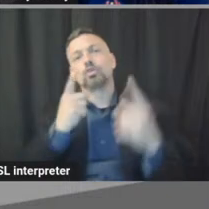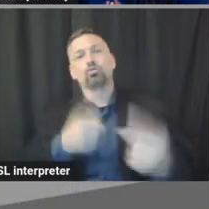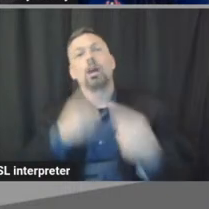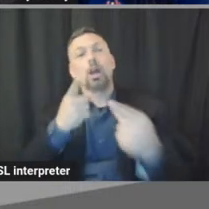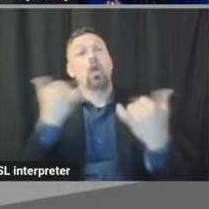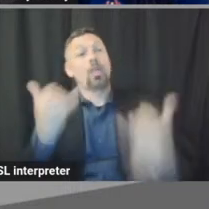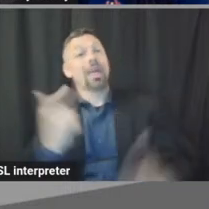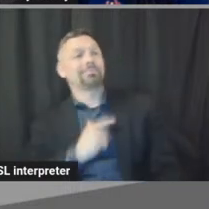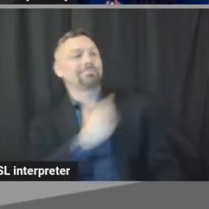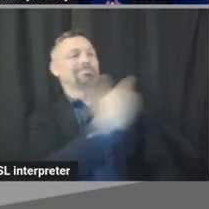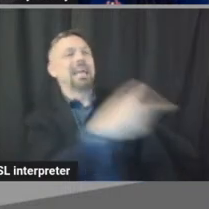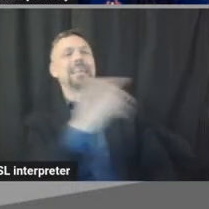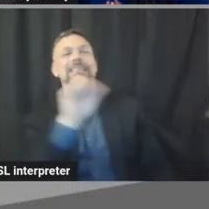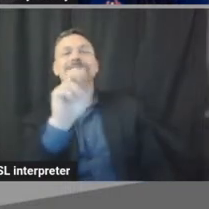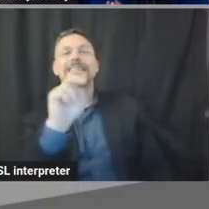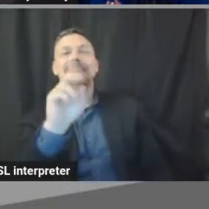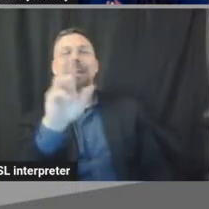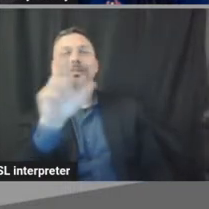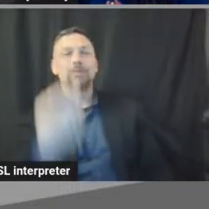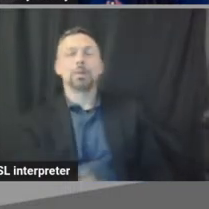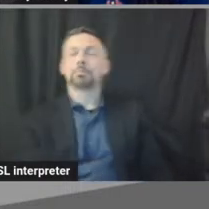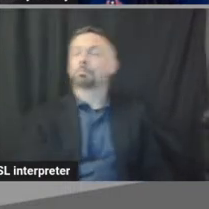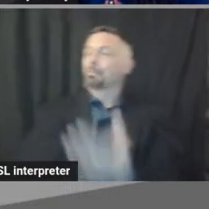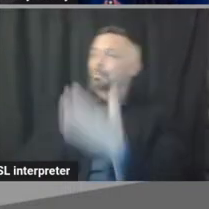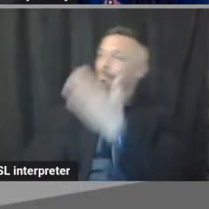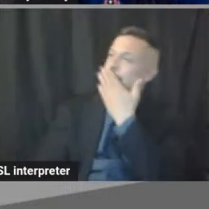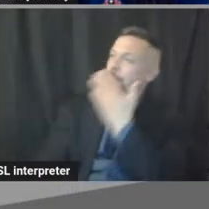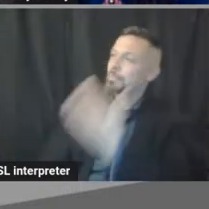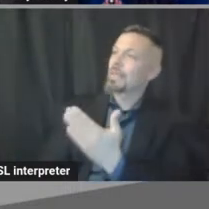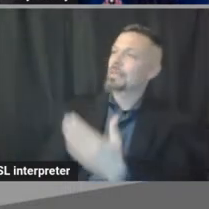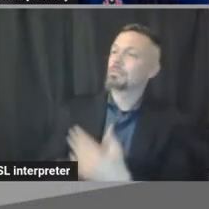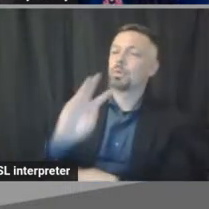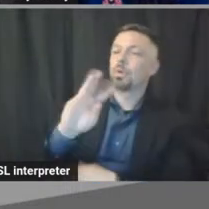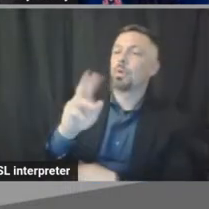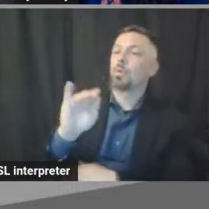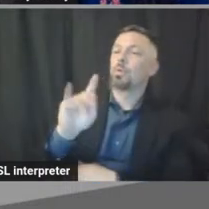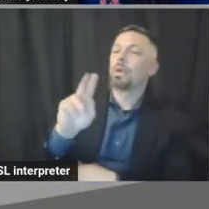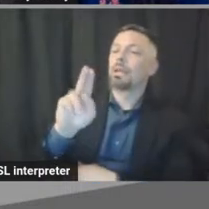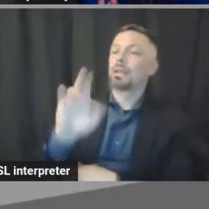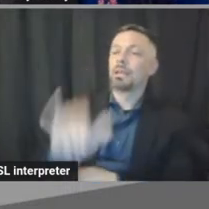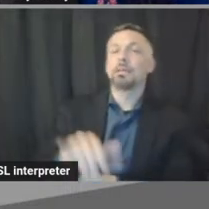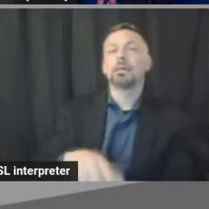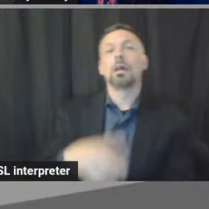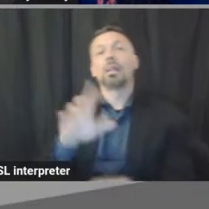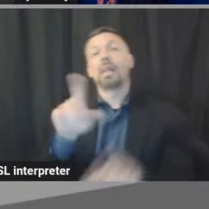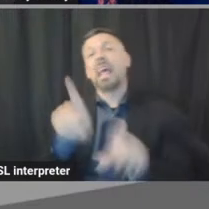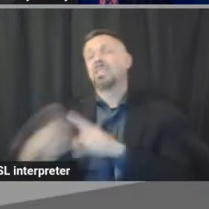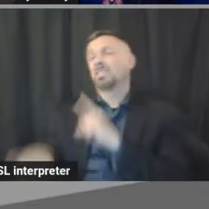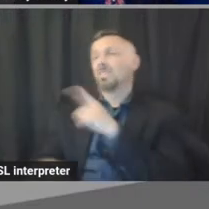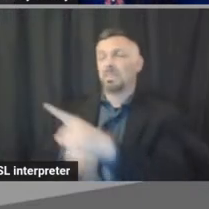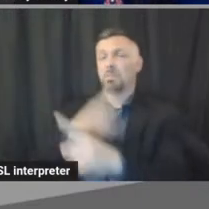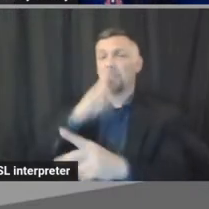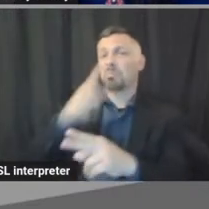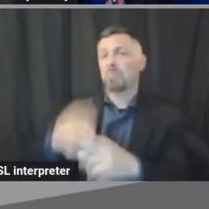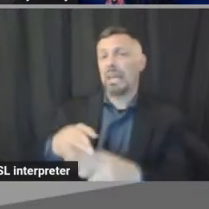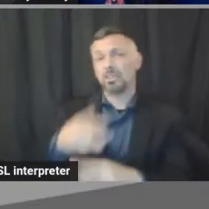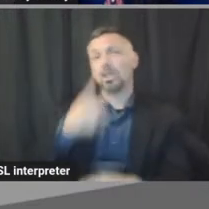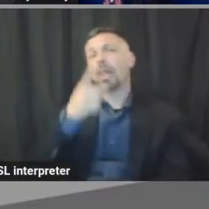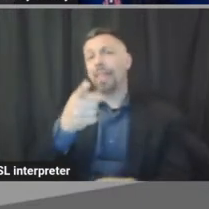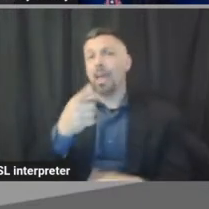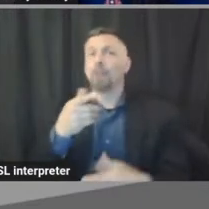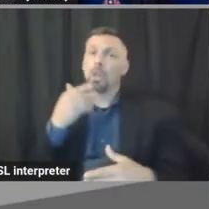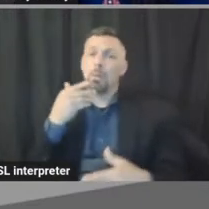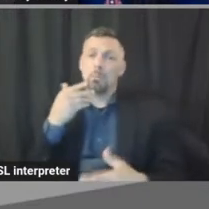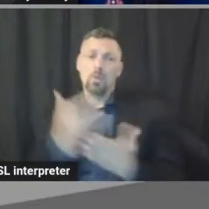Sandra. Thanks, Whitney. As Whitney says, there is a progressive